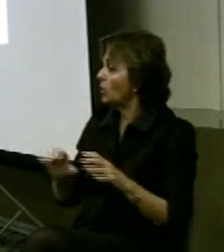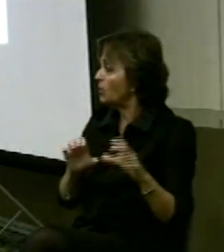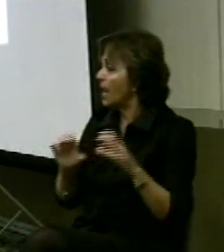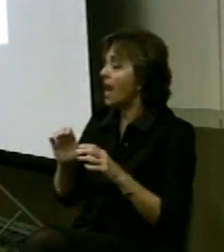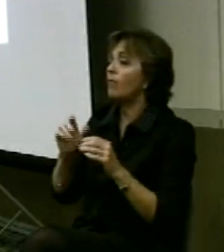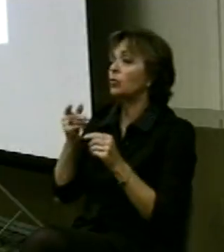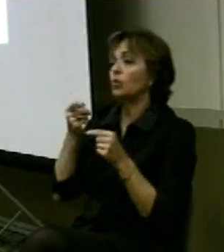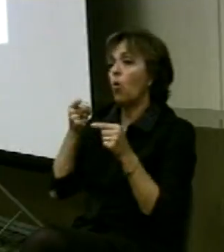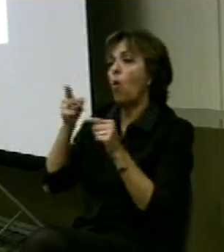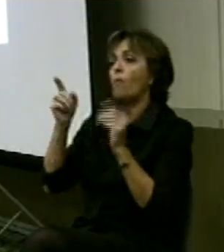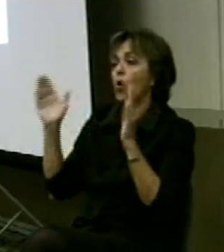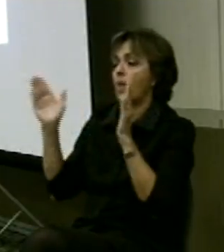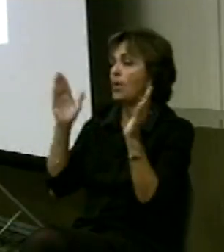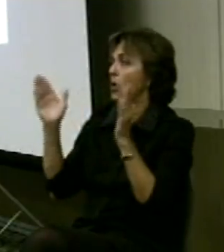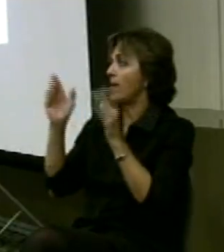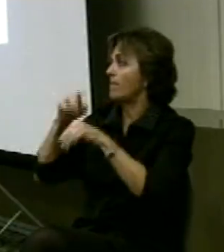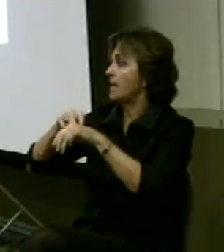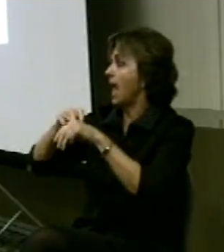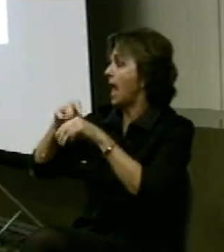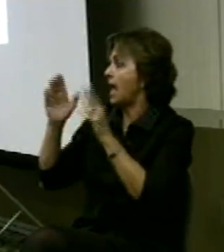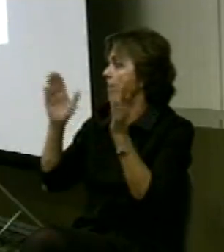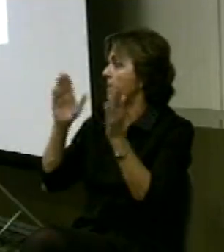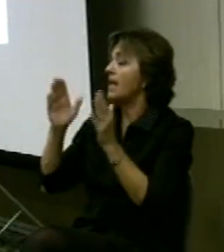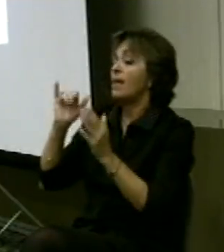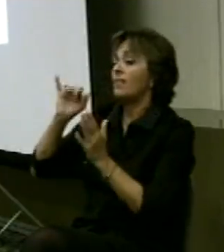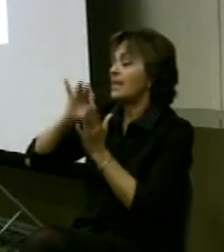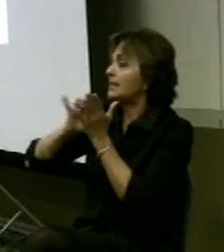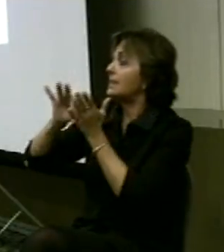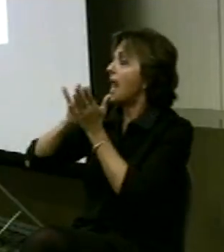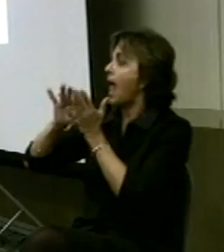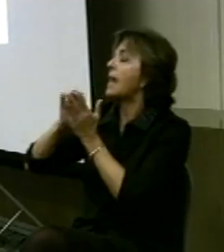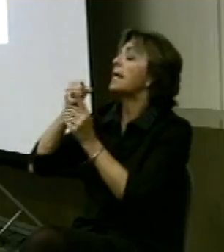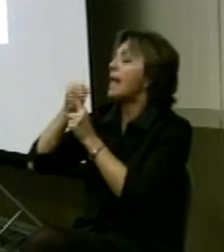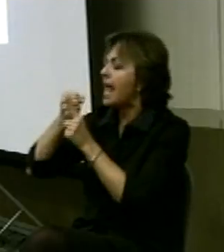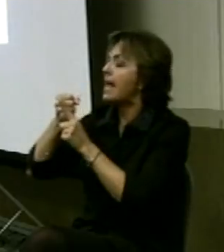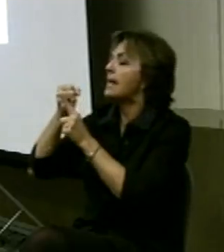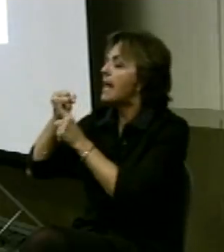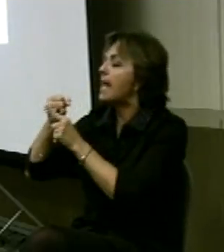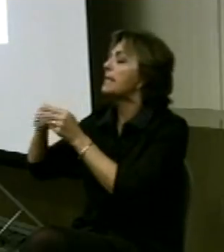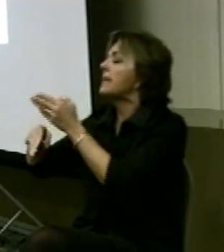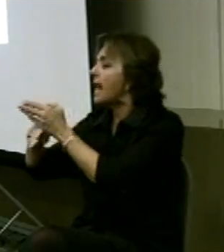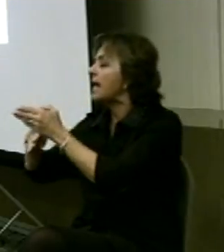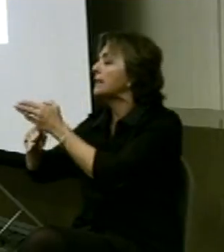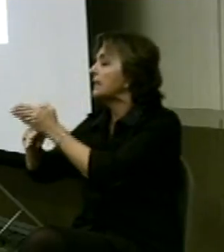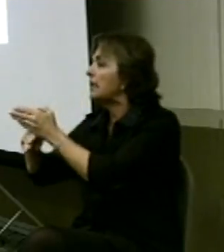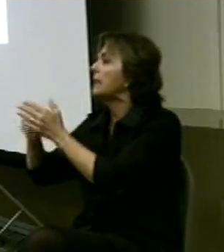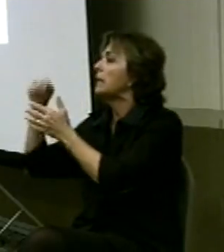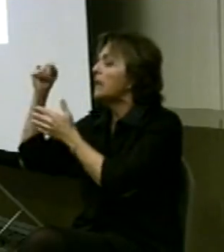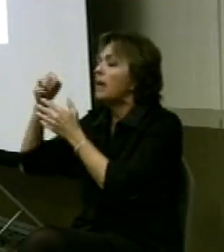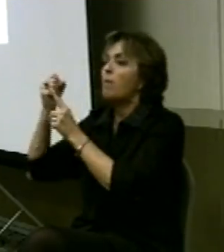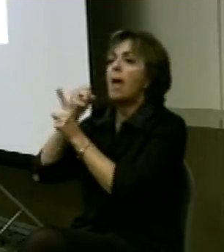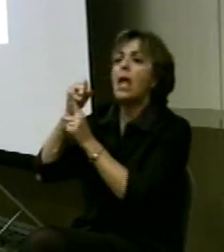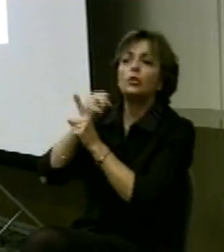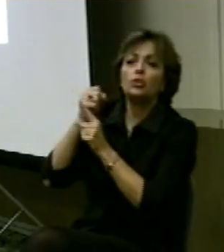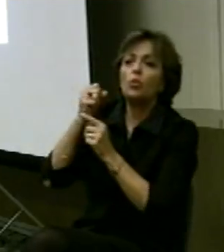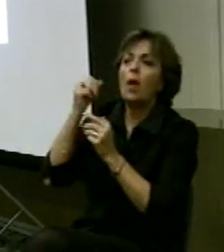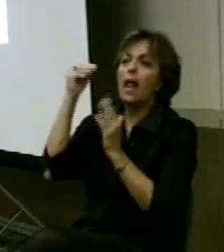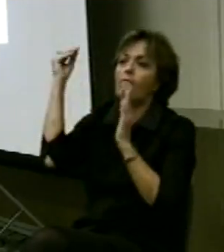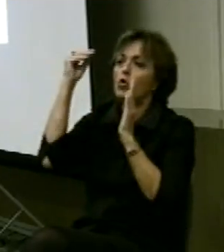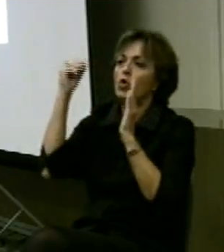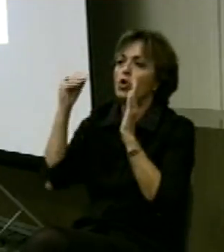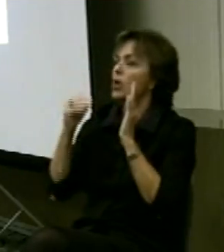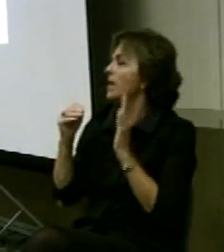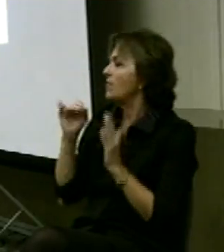a period of time, then this type of just tally, yep, he hit, yep, he kicked, yep, he punched or whatever, that would not